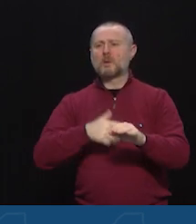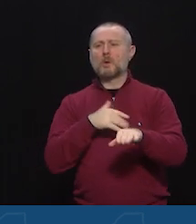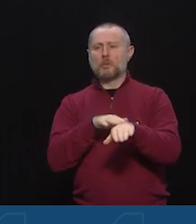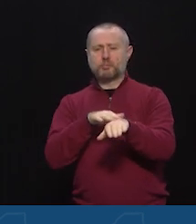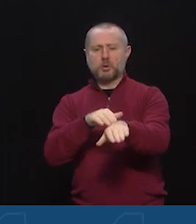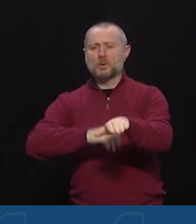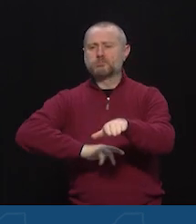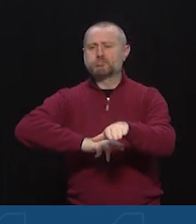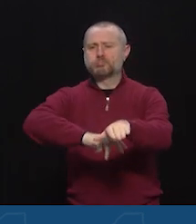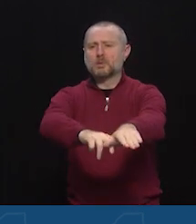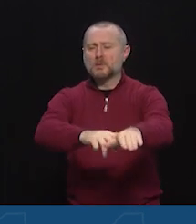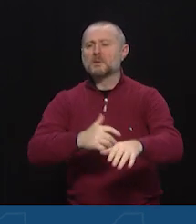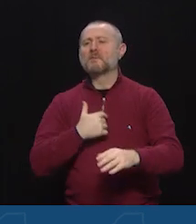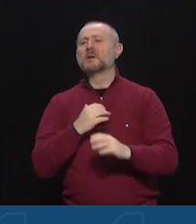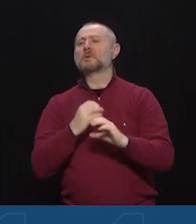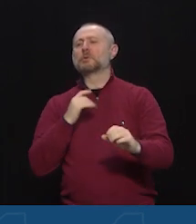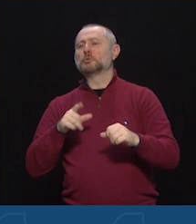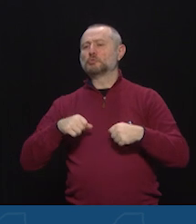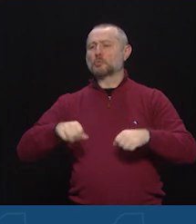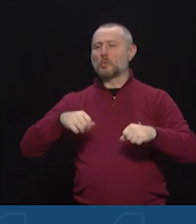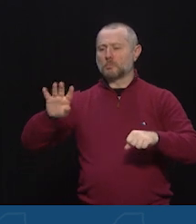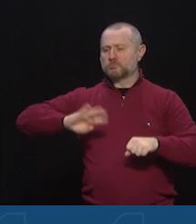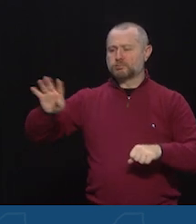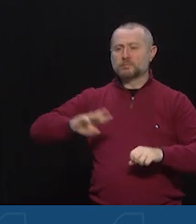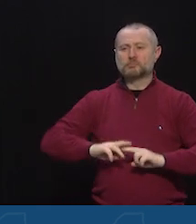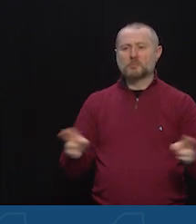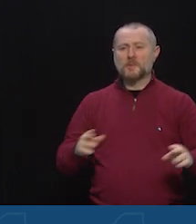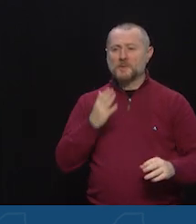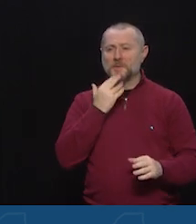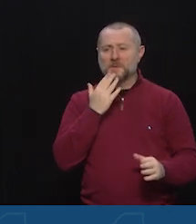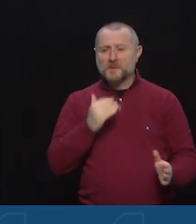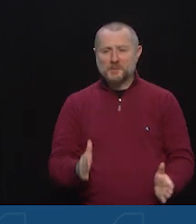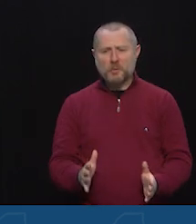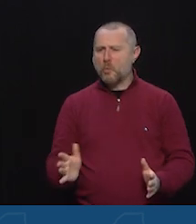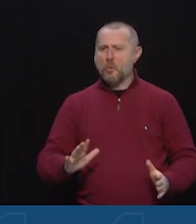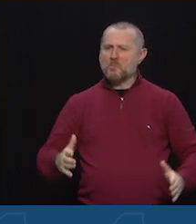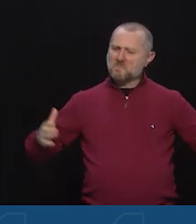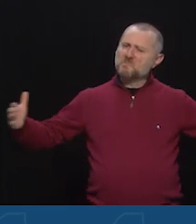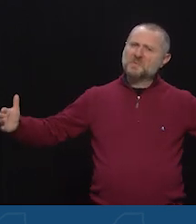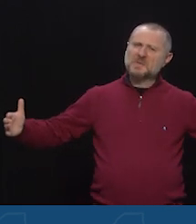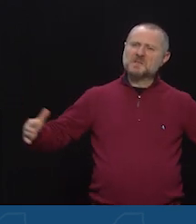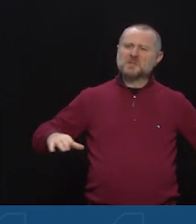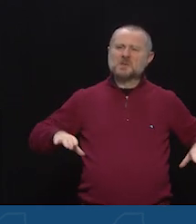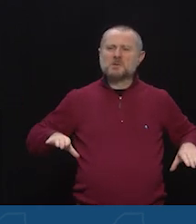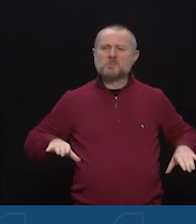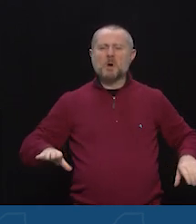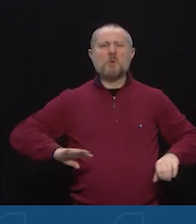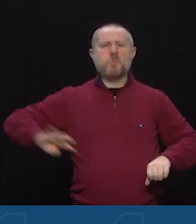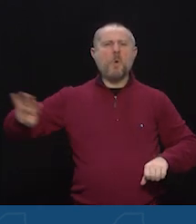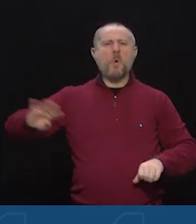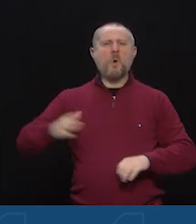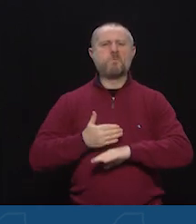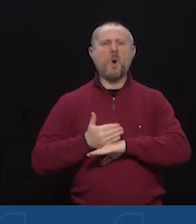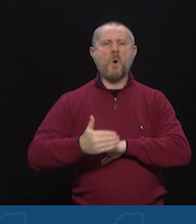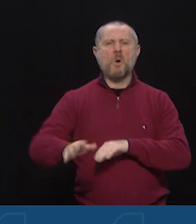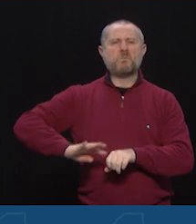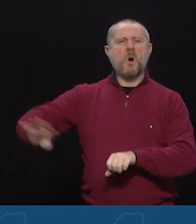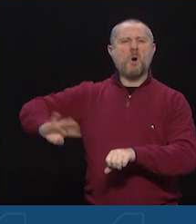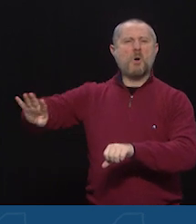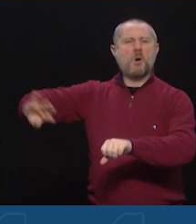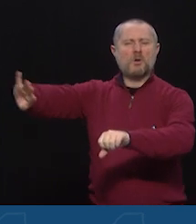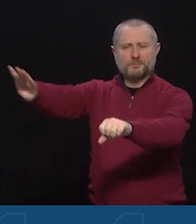your average snow blowers, they're massive, so I just wanted to clarify that. We're also bringing an additional